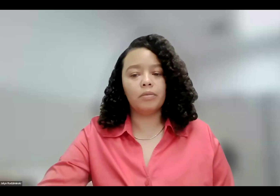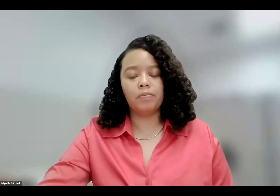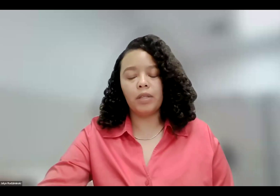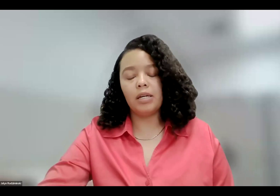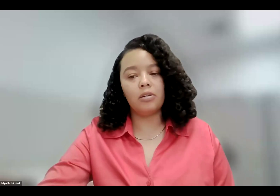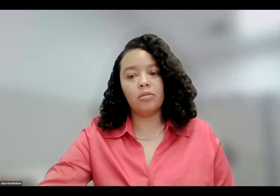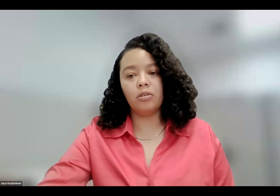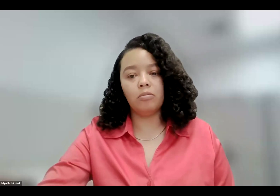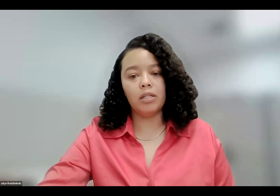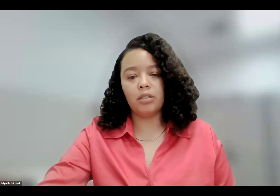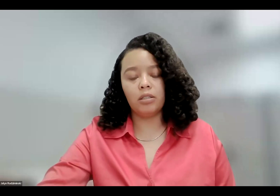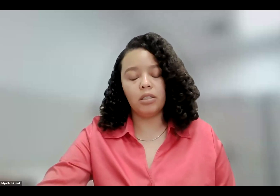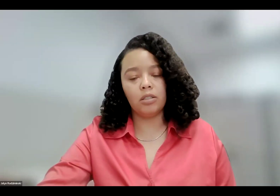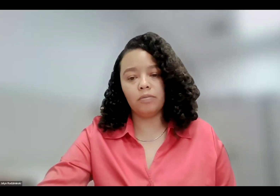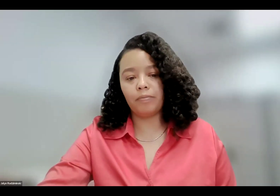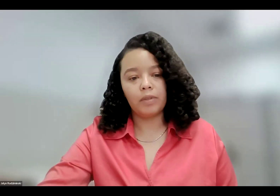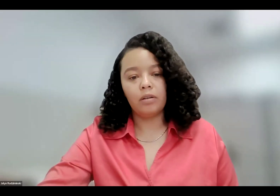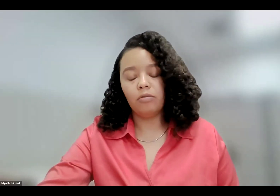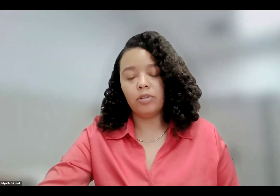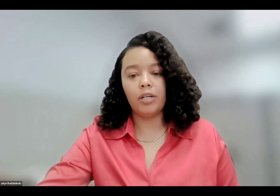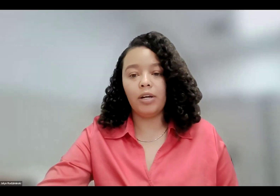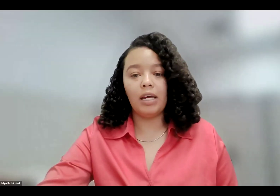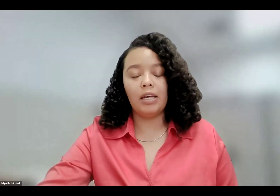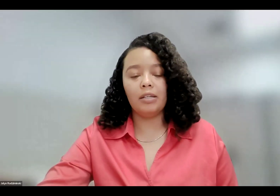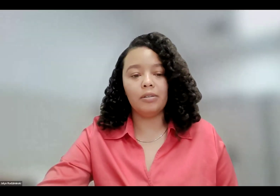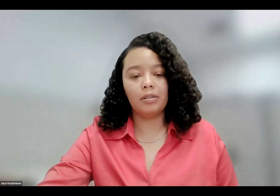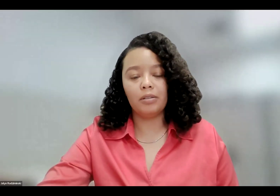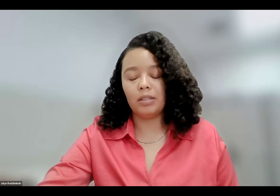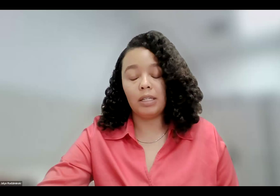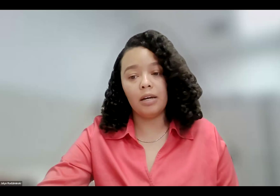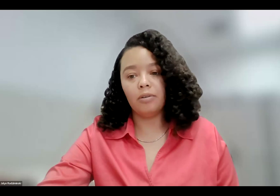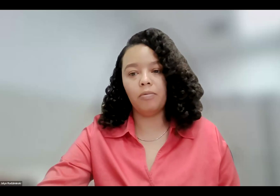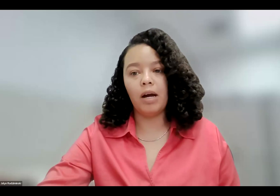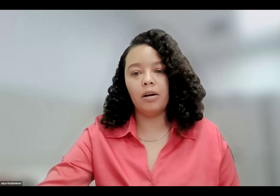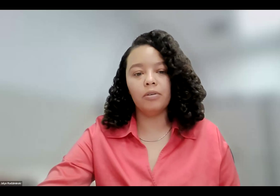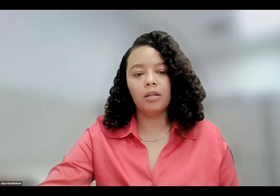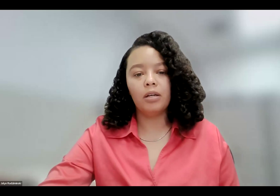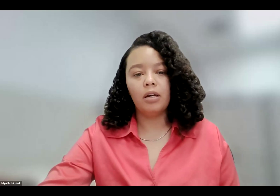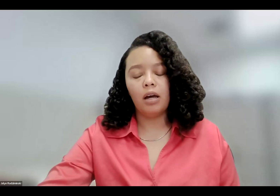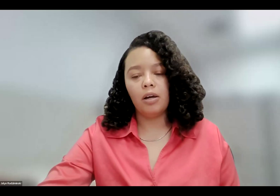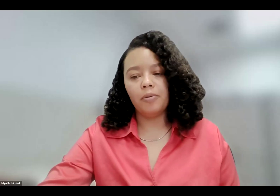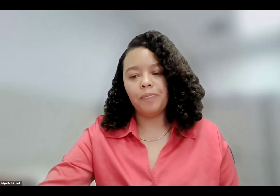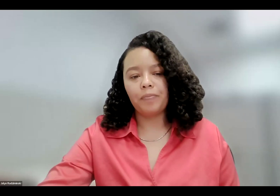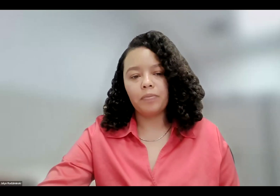Wow. Thank you so much just for sharing that. And yeah, wow.